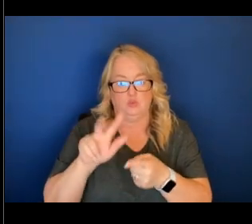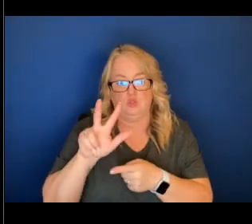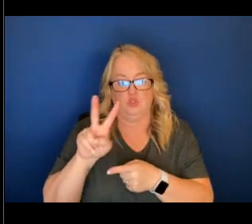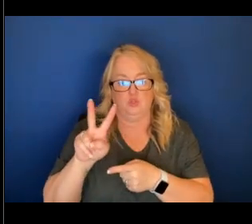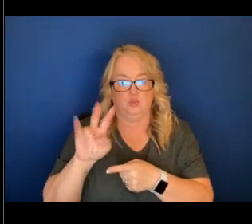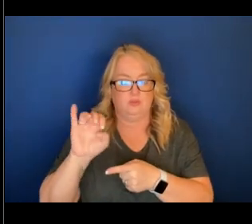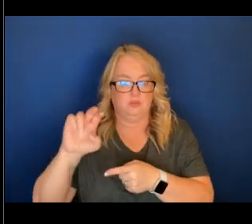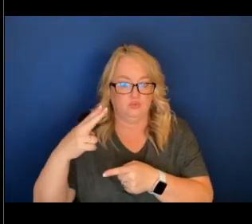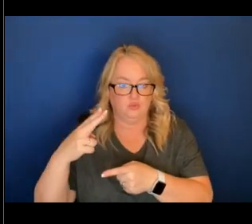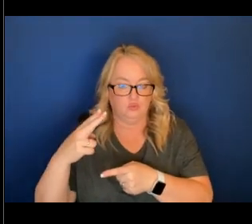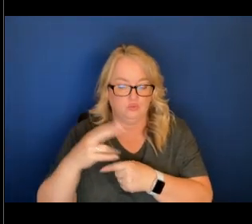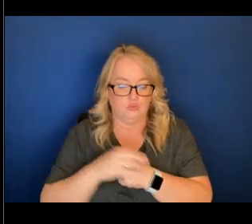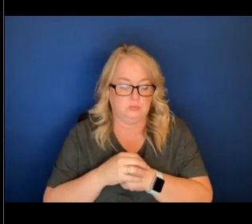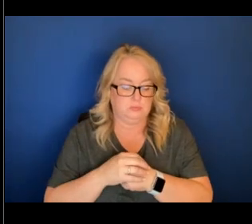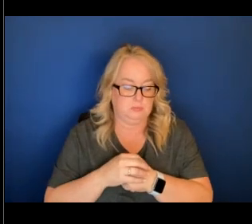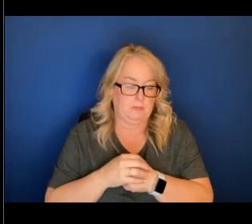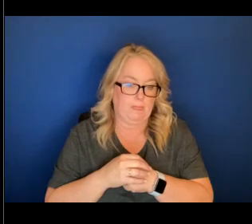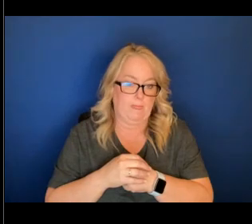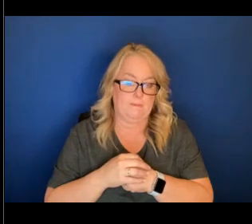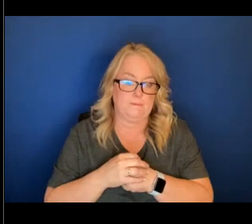inches.